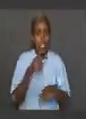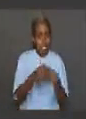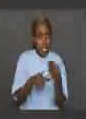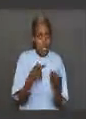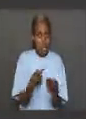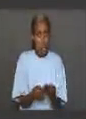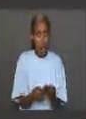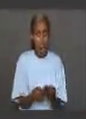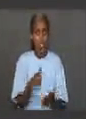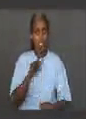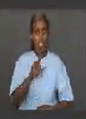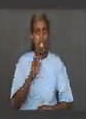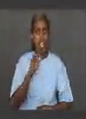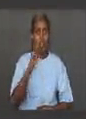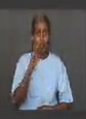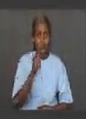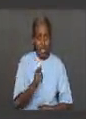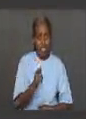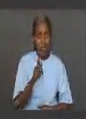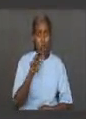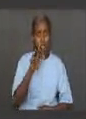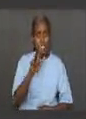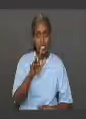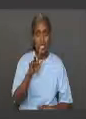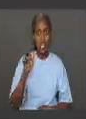Therefore, the logarithm of